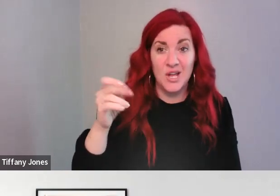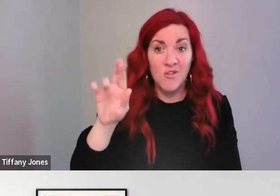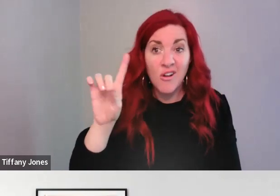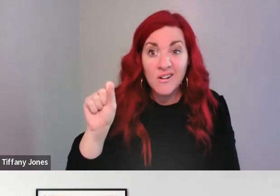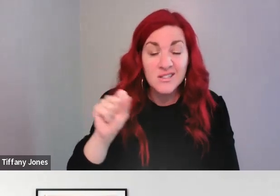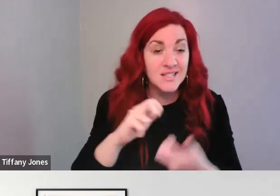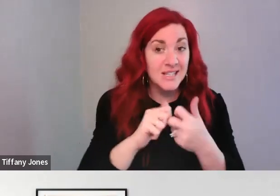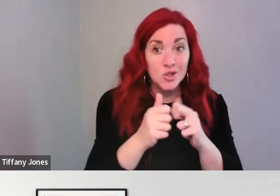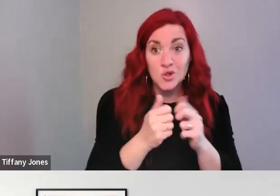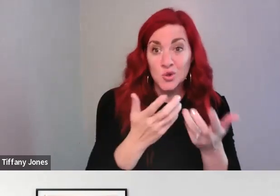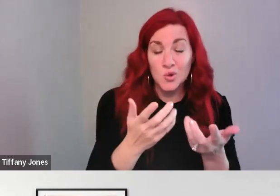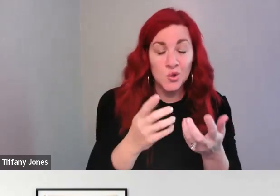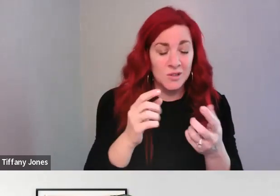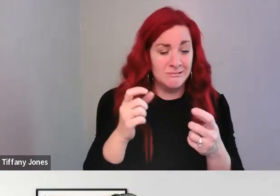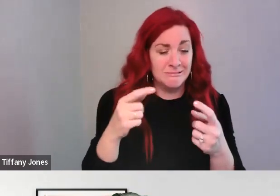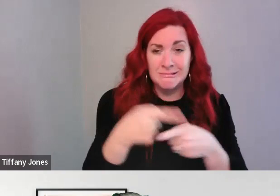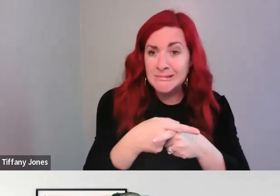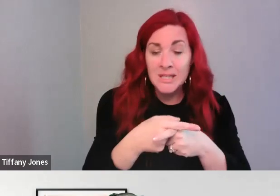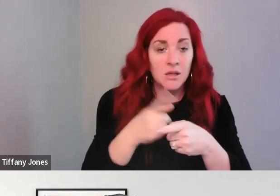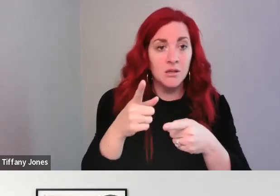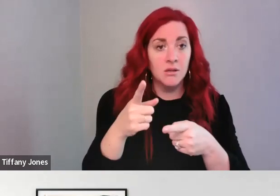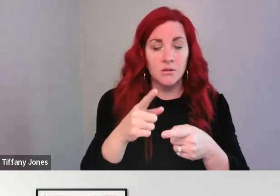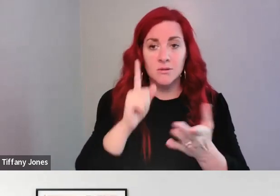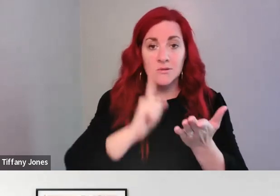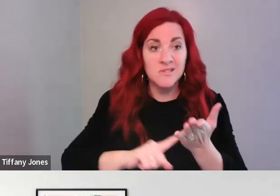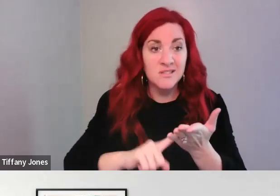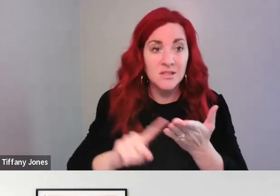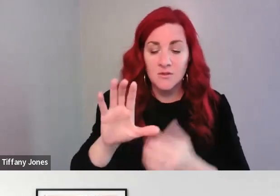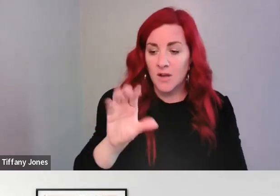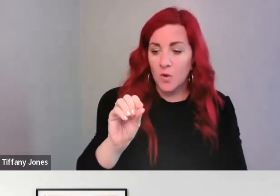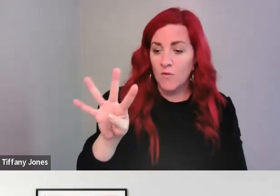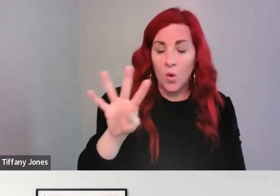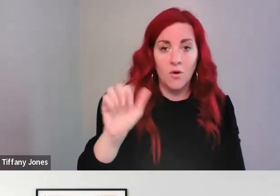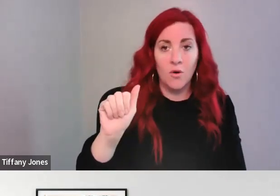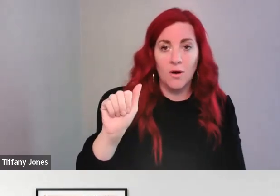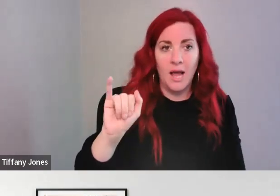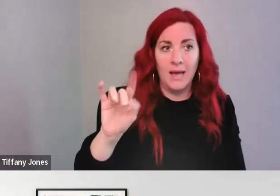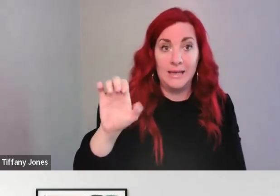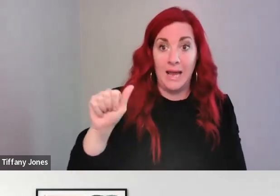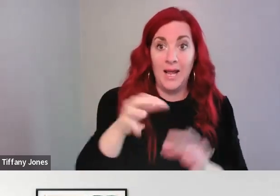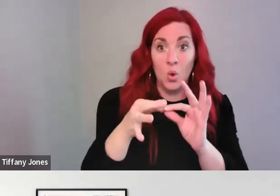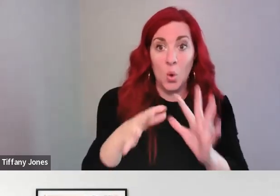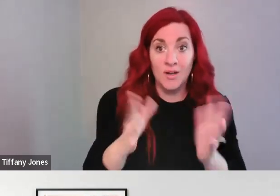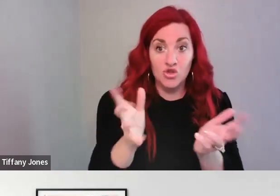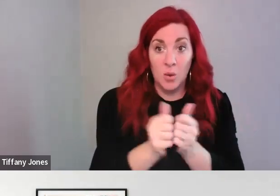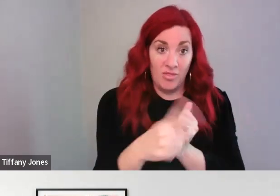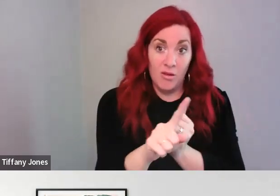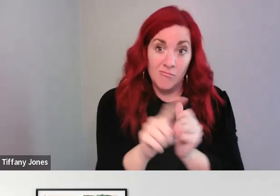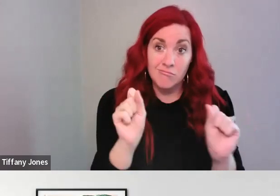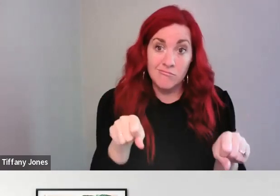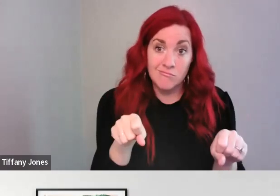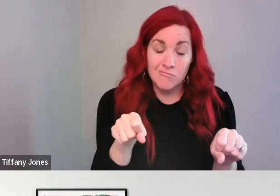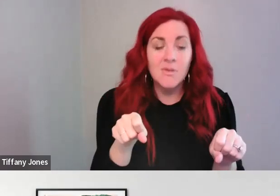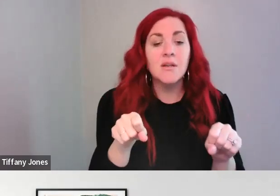ADA or our 504 coordinator and talk to them. But yeah, I don't think it's under